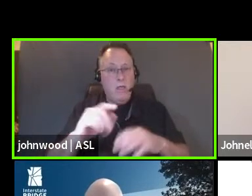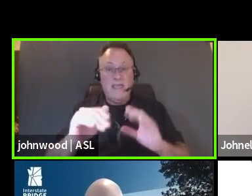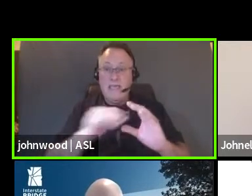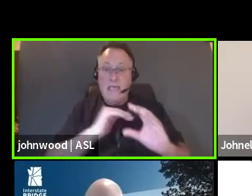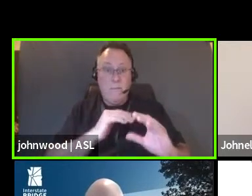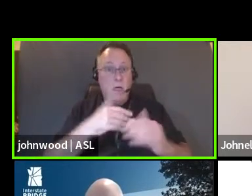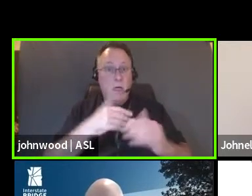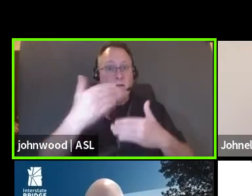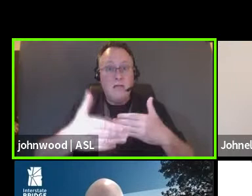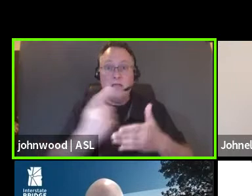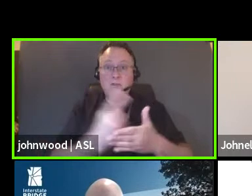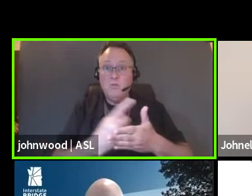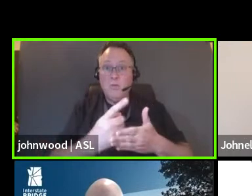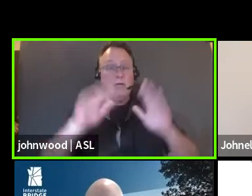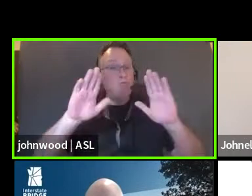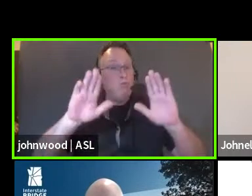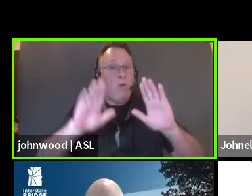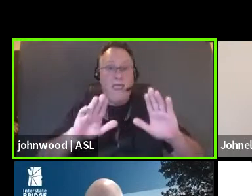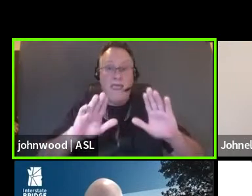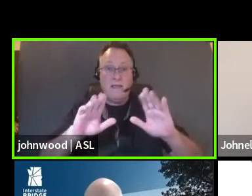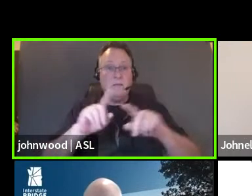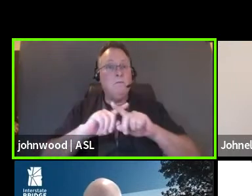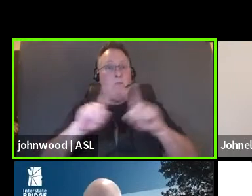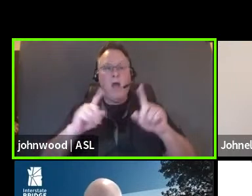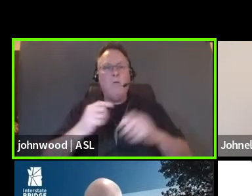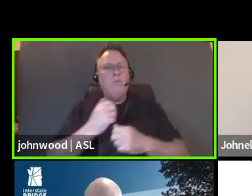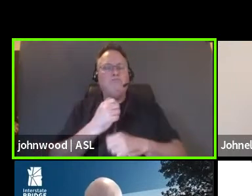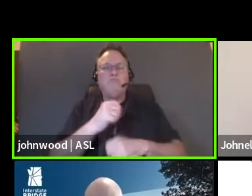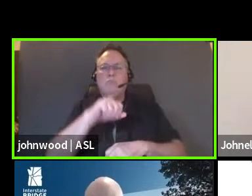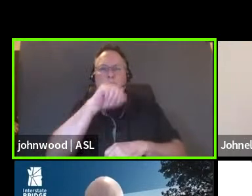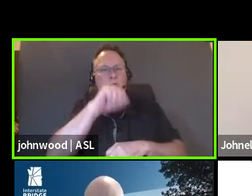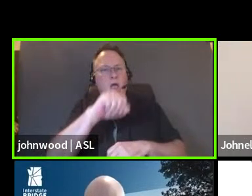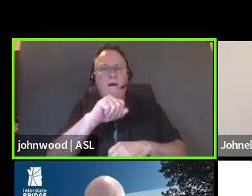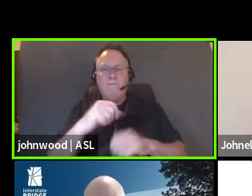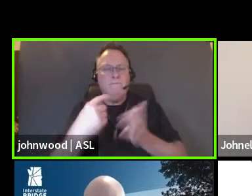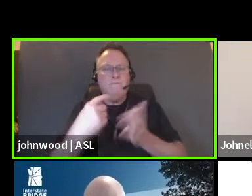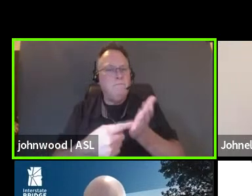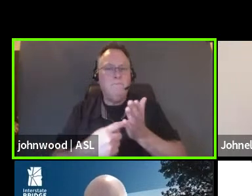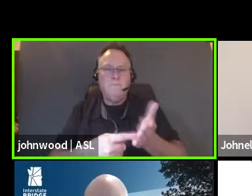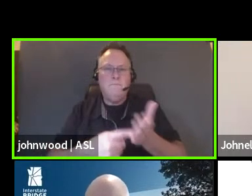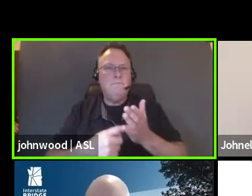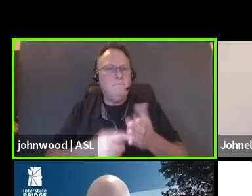But we love a conversation and a dialogue.